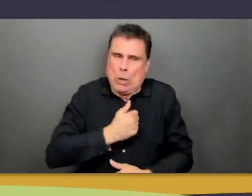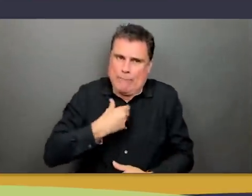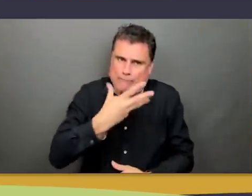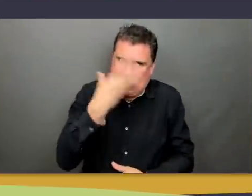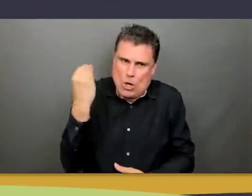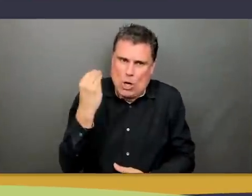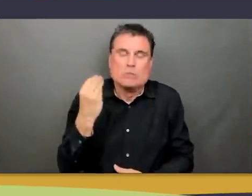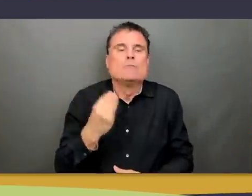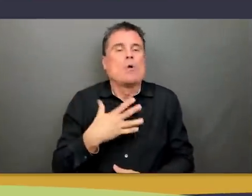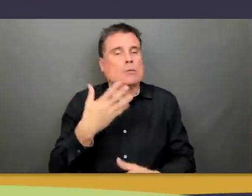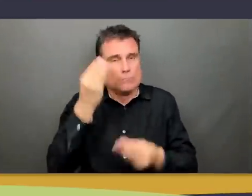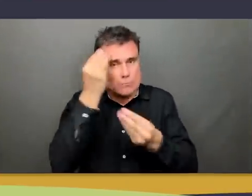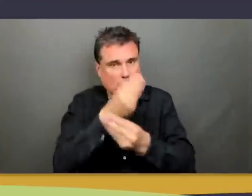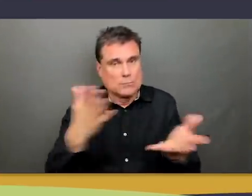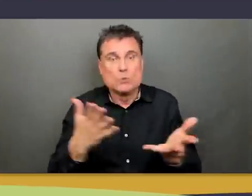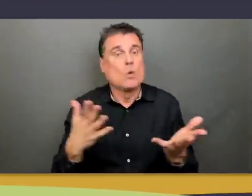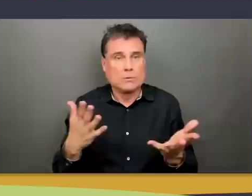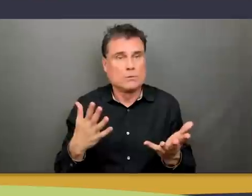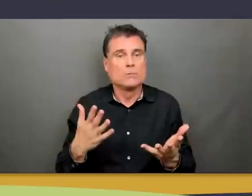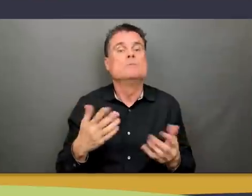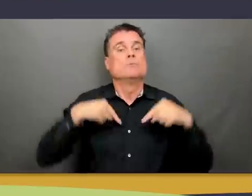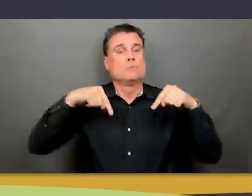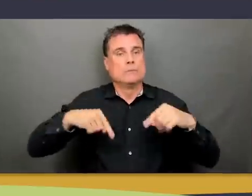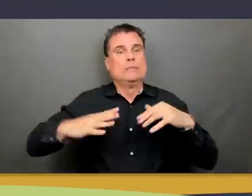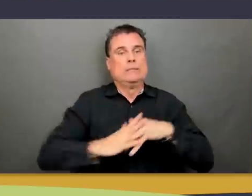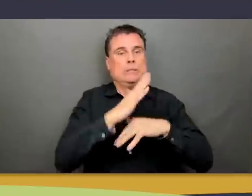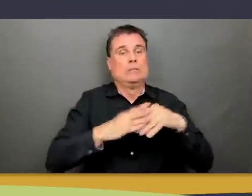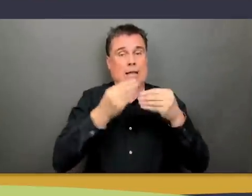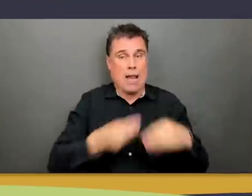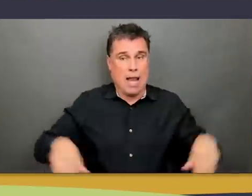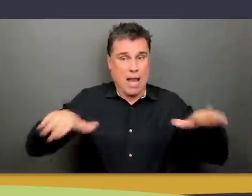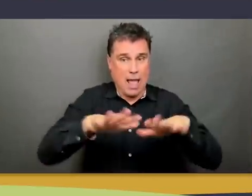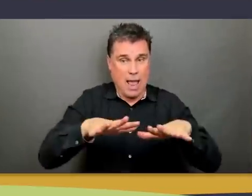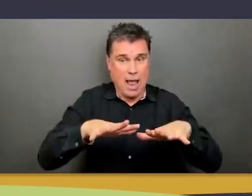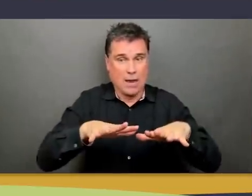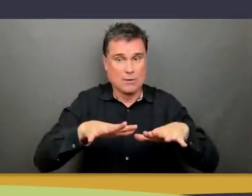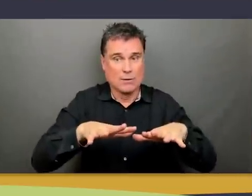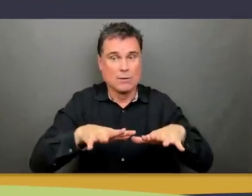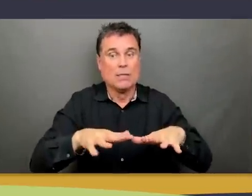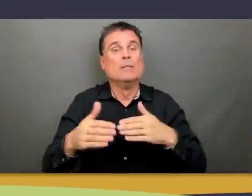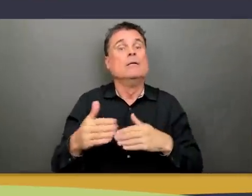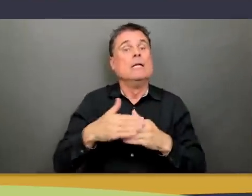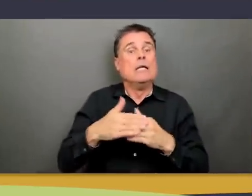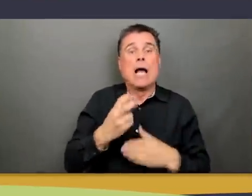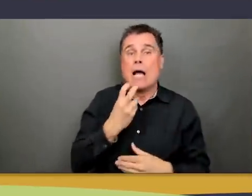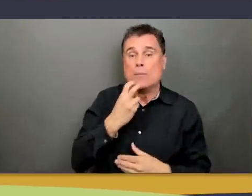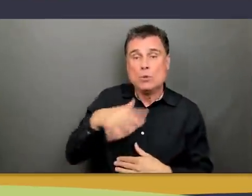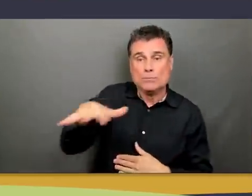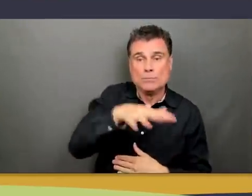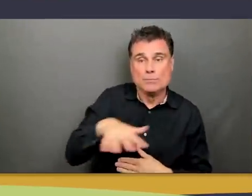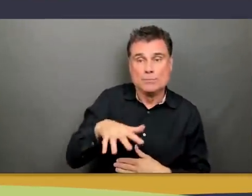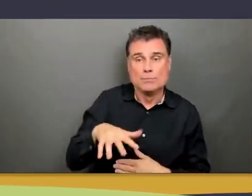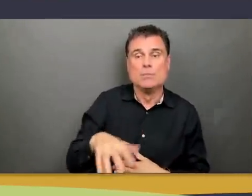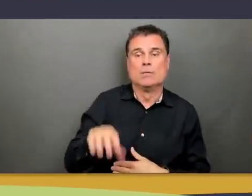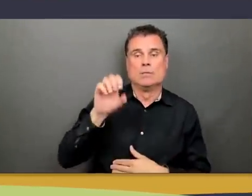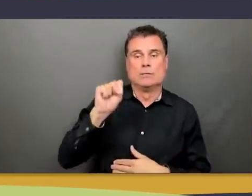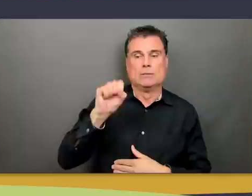Ulu unceded territories outside of Kamloops, BC. Thank you,